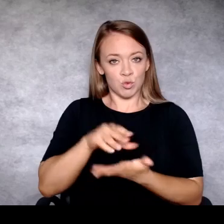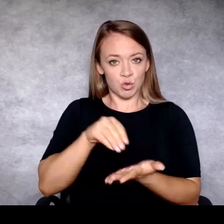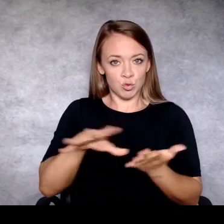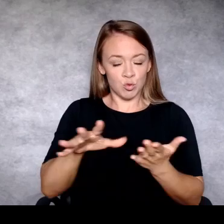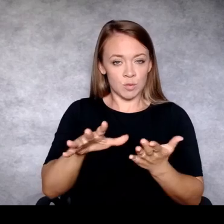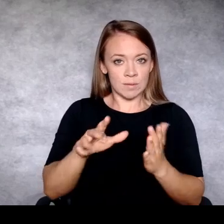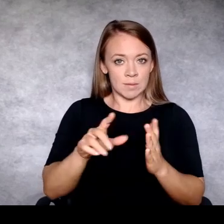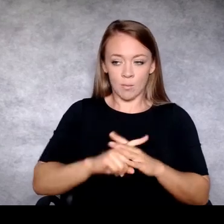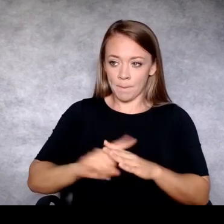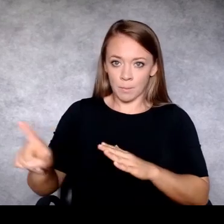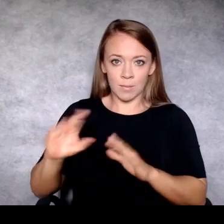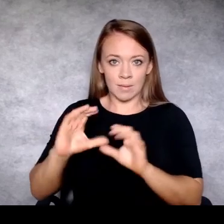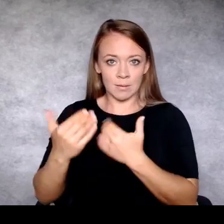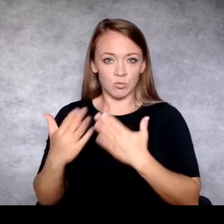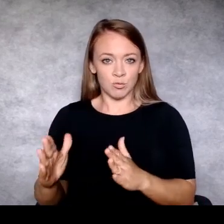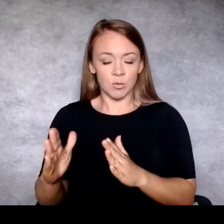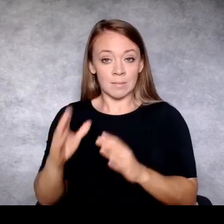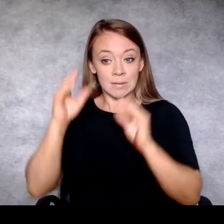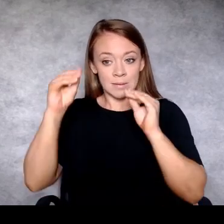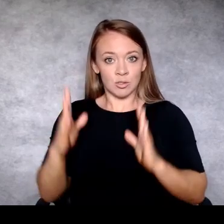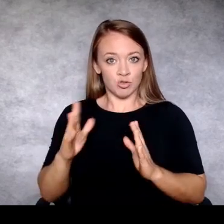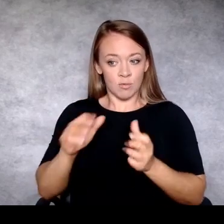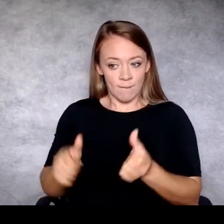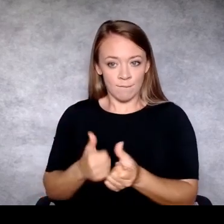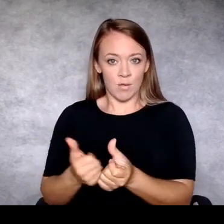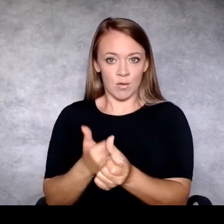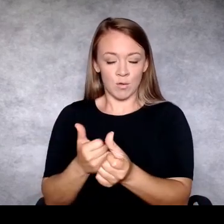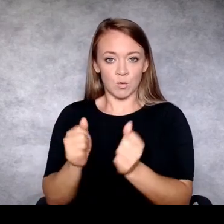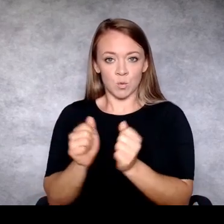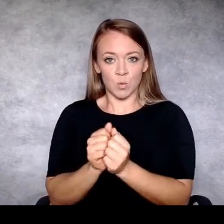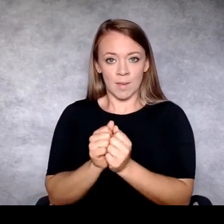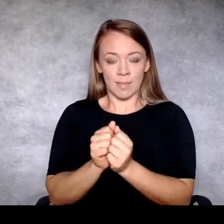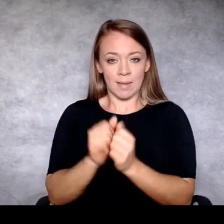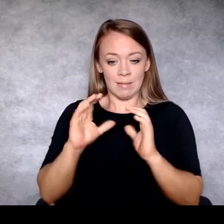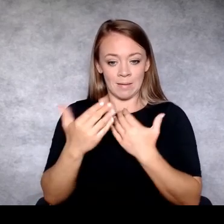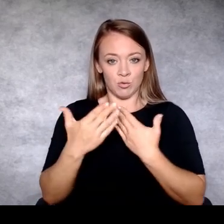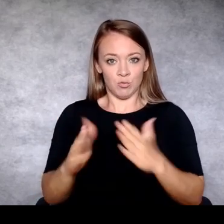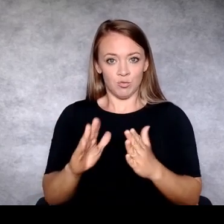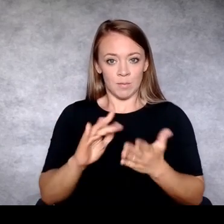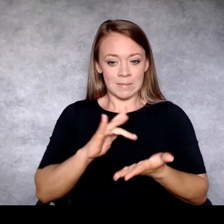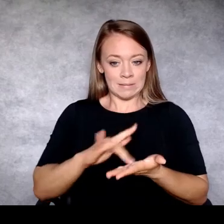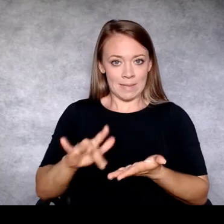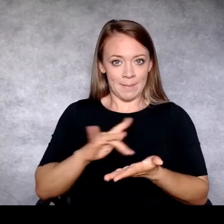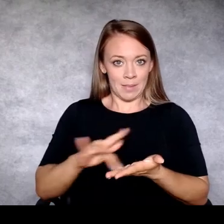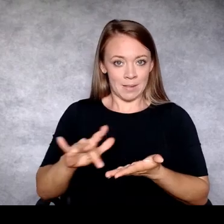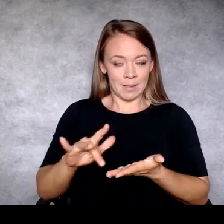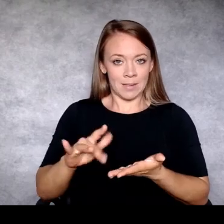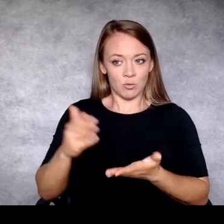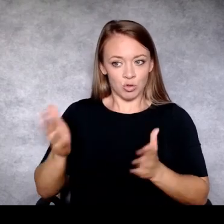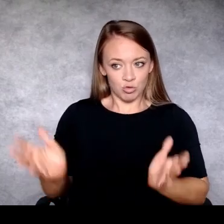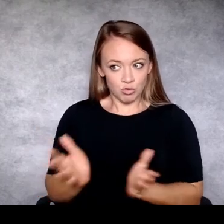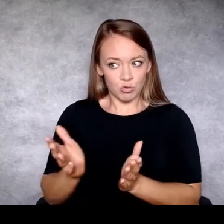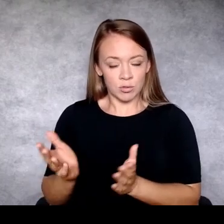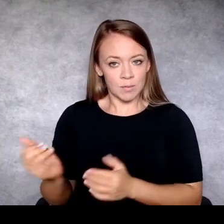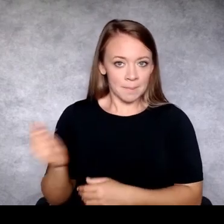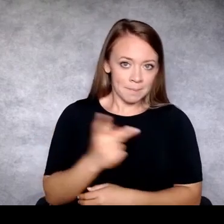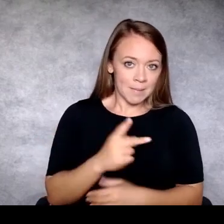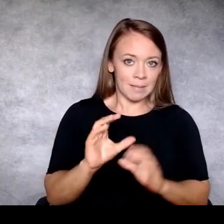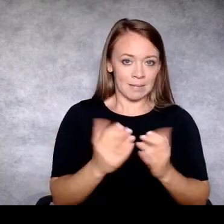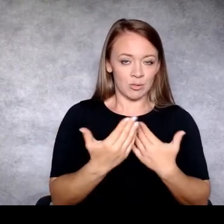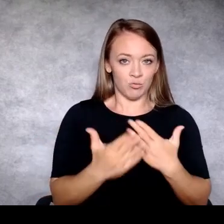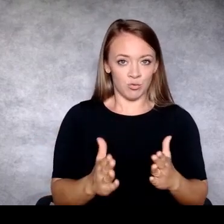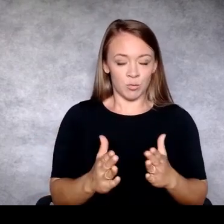classroom paraeducator follows quickly behind with the classroom tablet to encourage them to come back to the classroom.